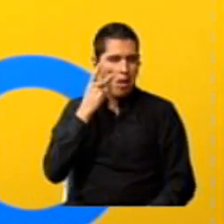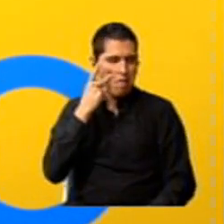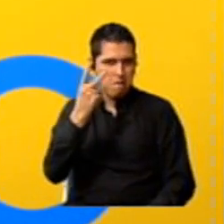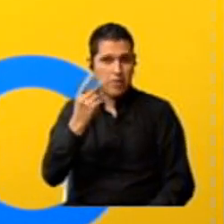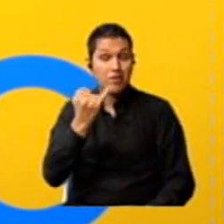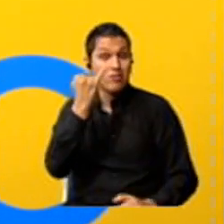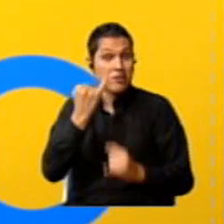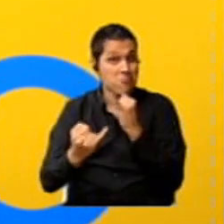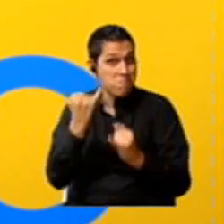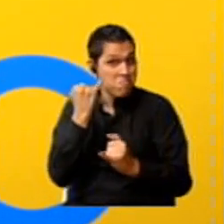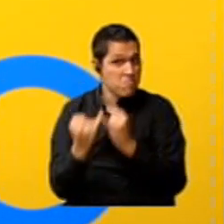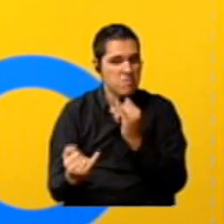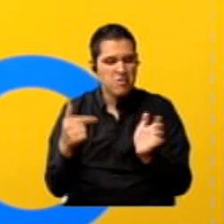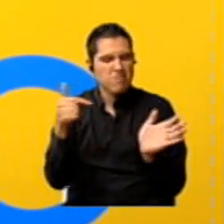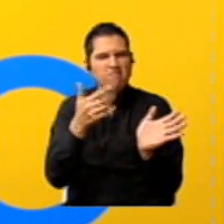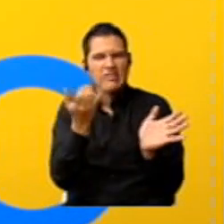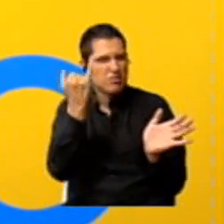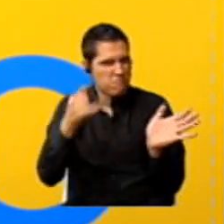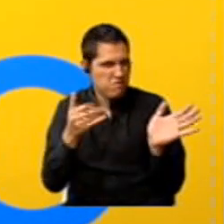last one.